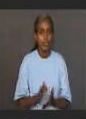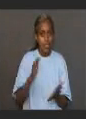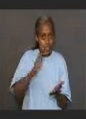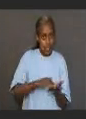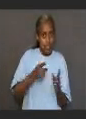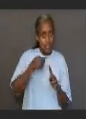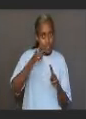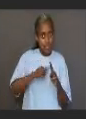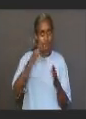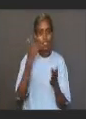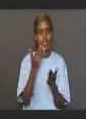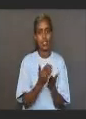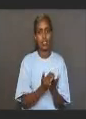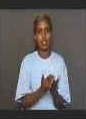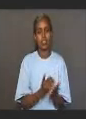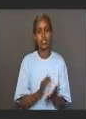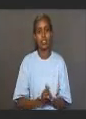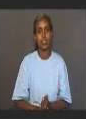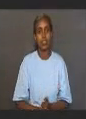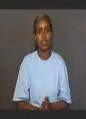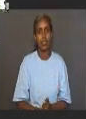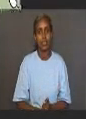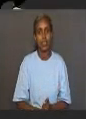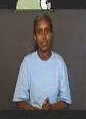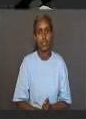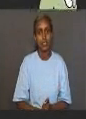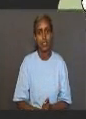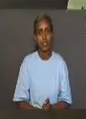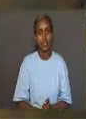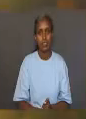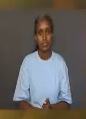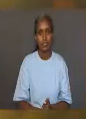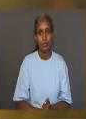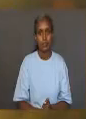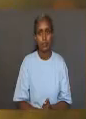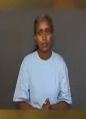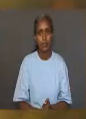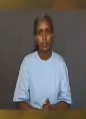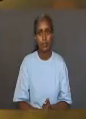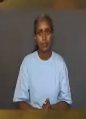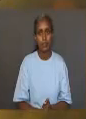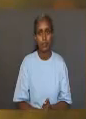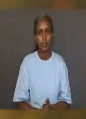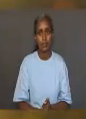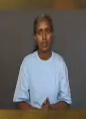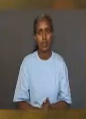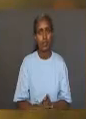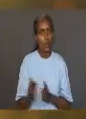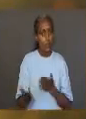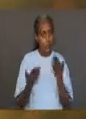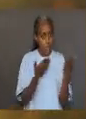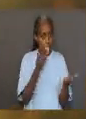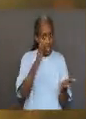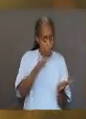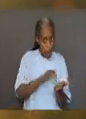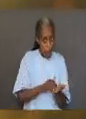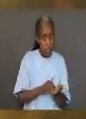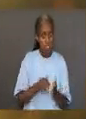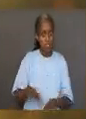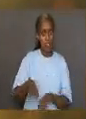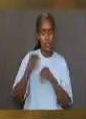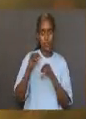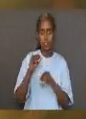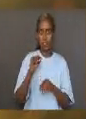Let's get back to our lesson. Welcome back, students. I